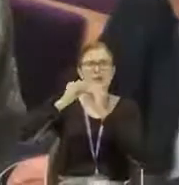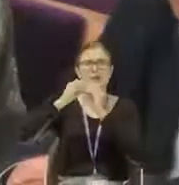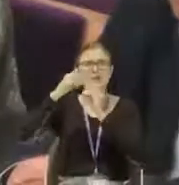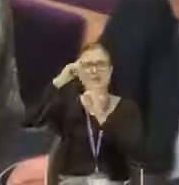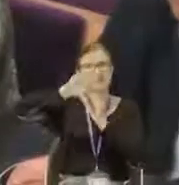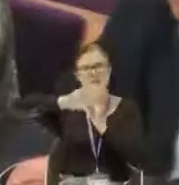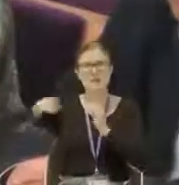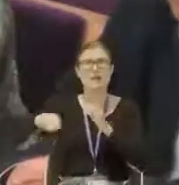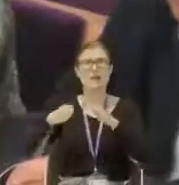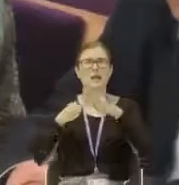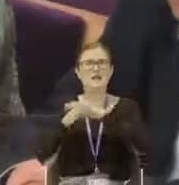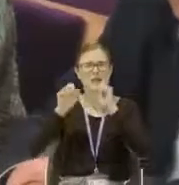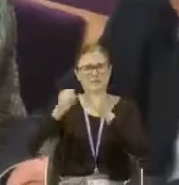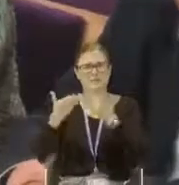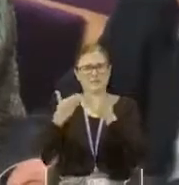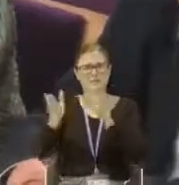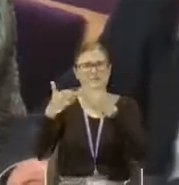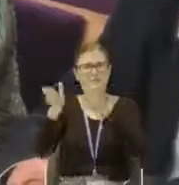mayor of Nili.